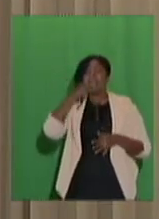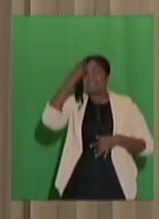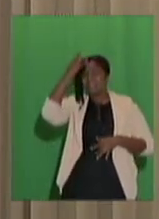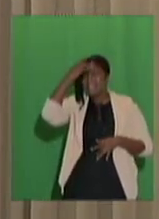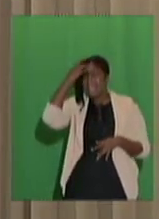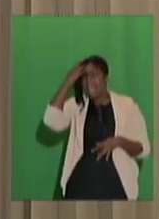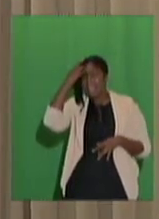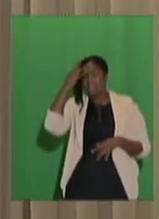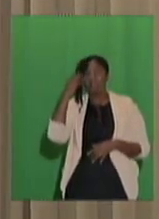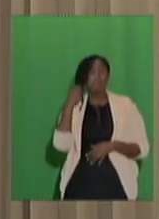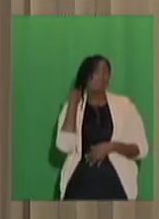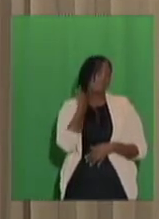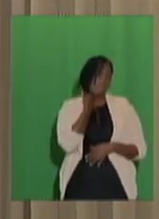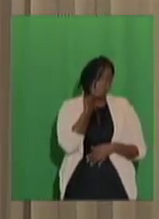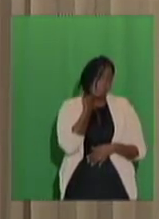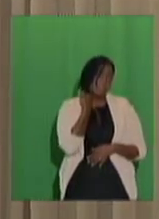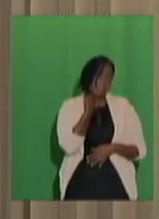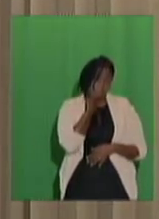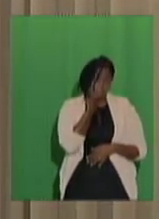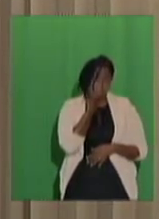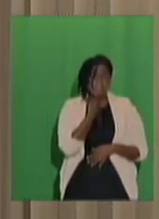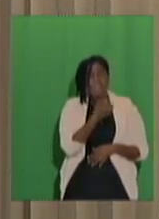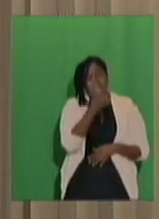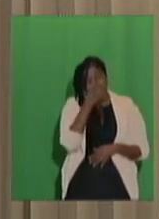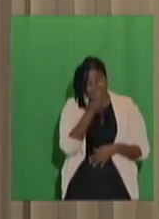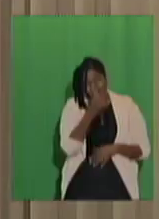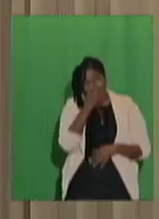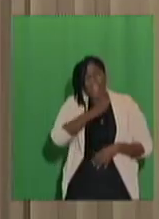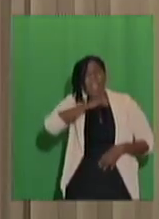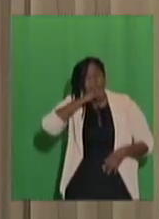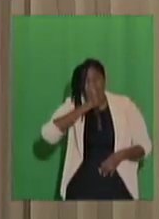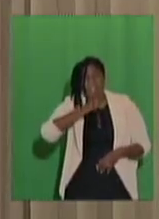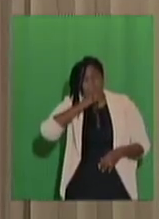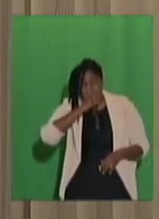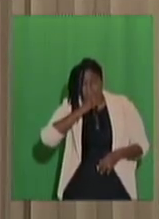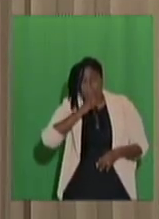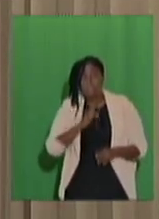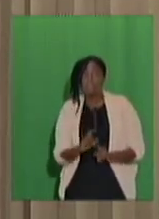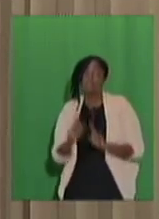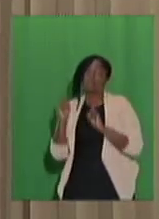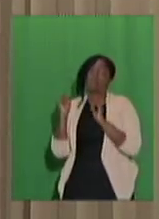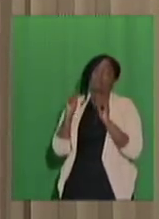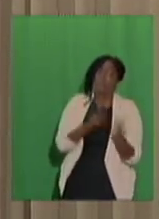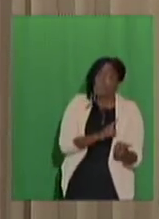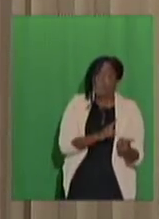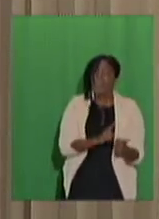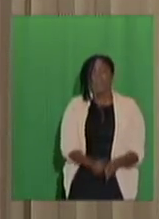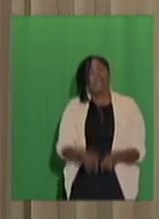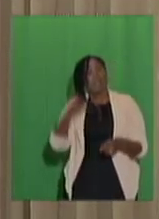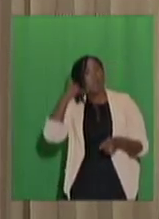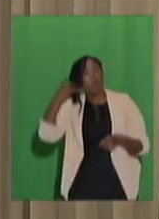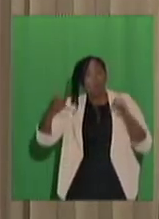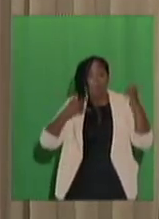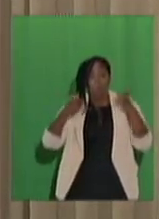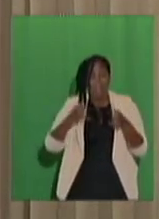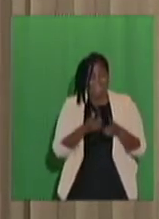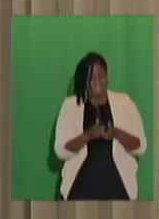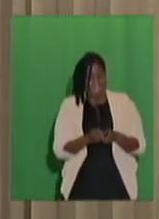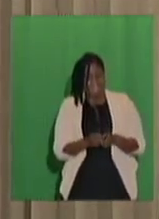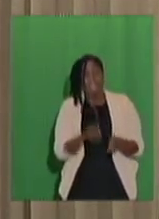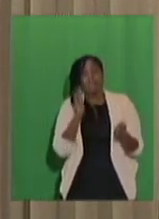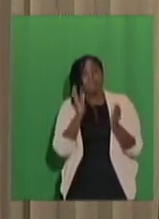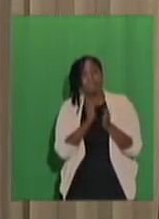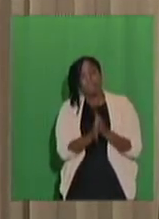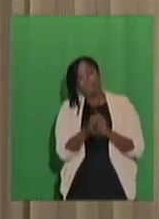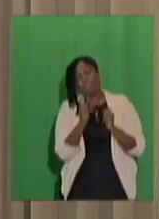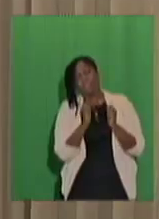because when you present late, there's no specific treatment for this disease, which makes it that much harder to actually be able to control it when it is